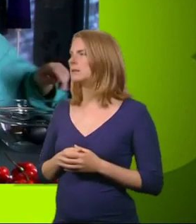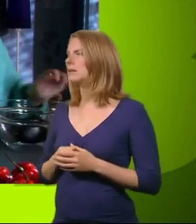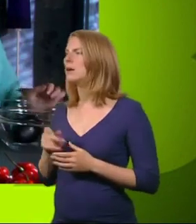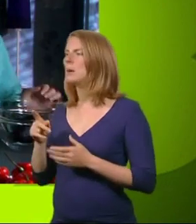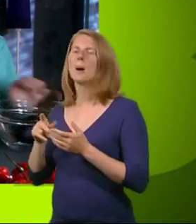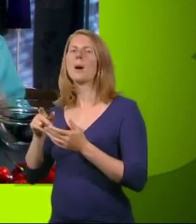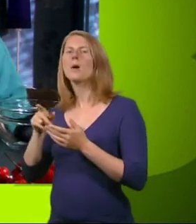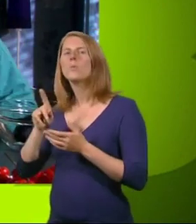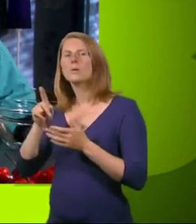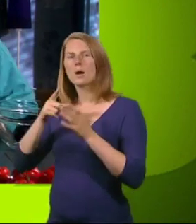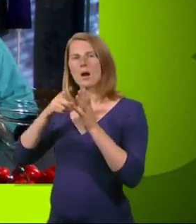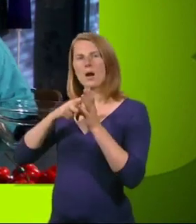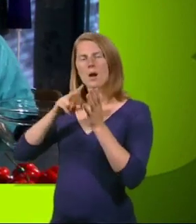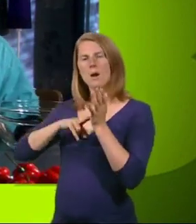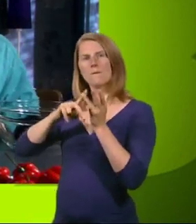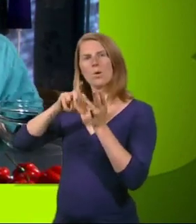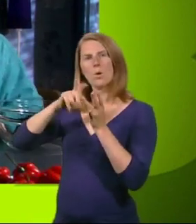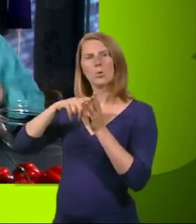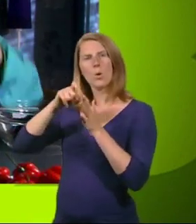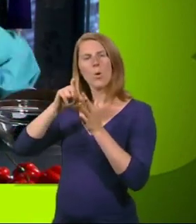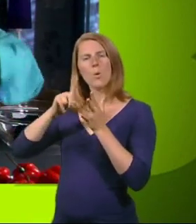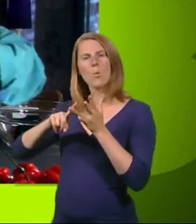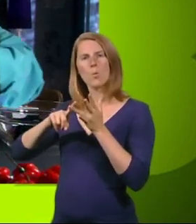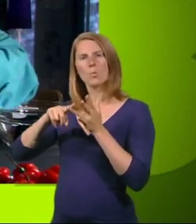Mash the avocado until creamy.